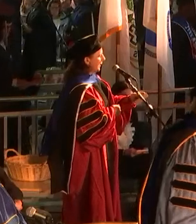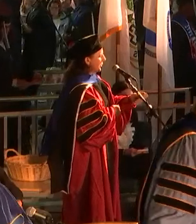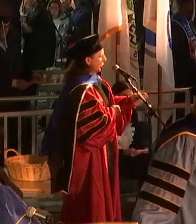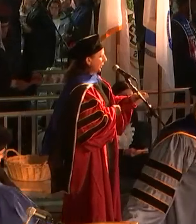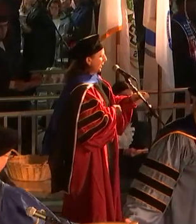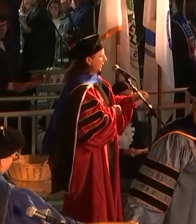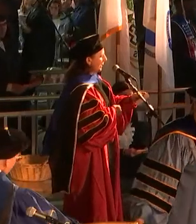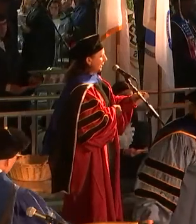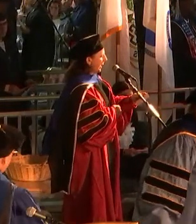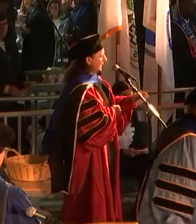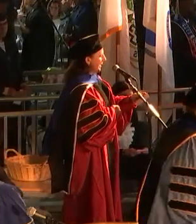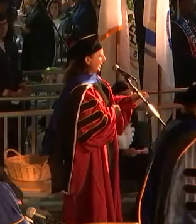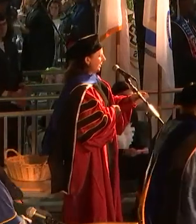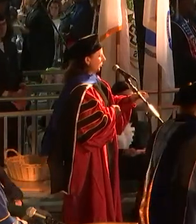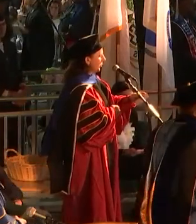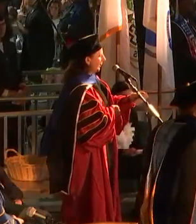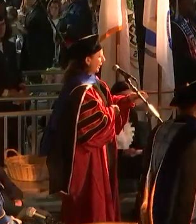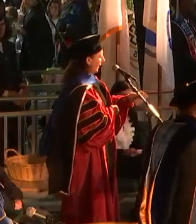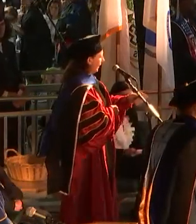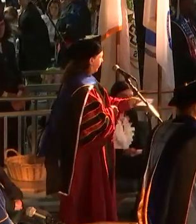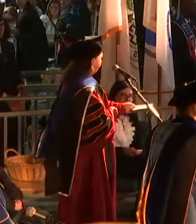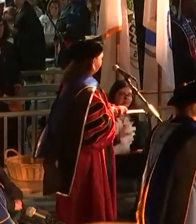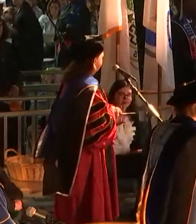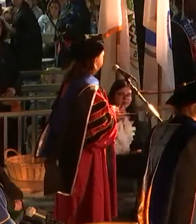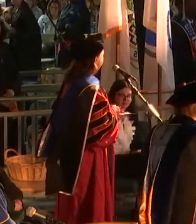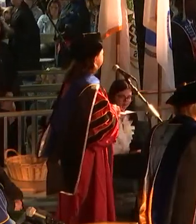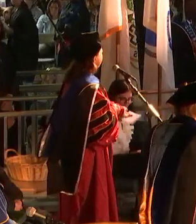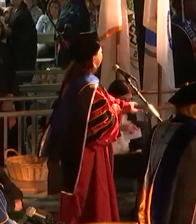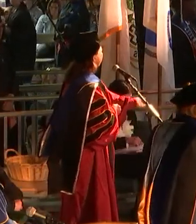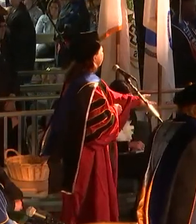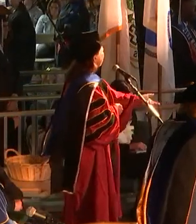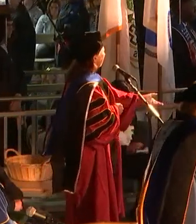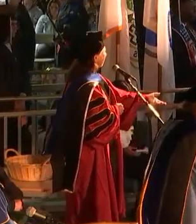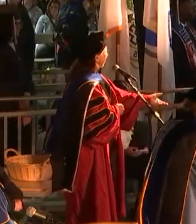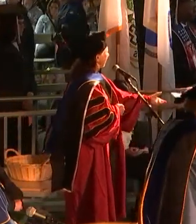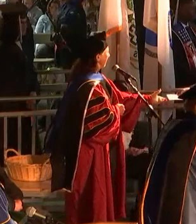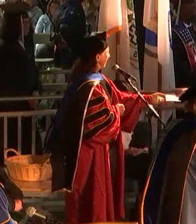Ariel Victoria Galante, cum laude.